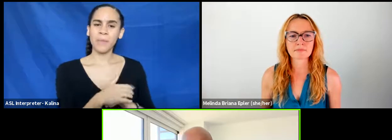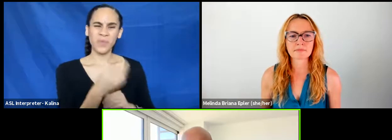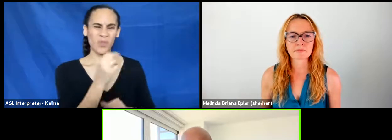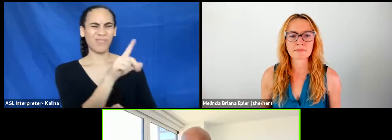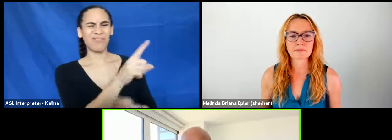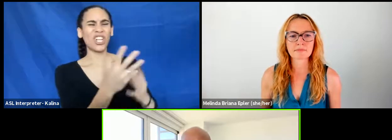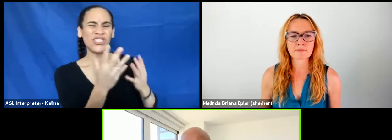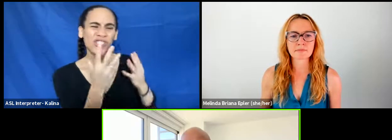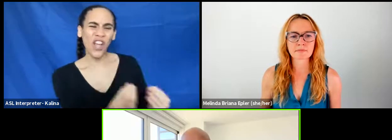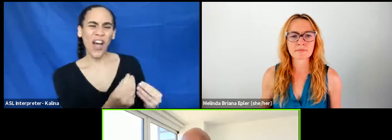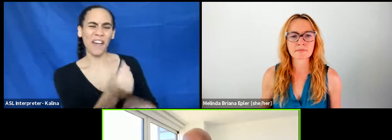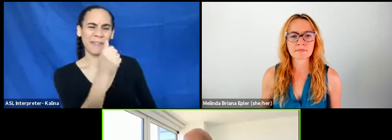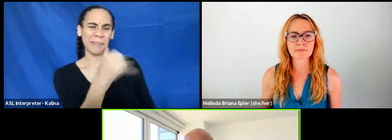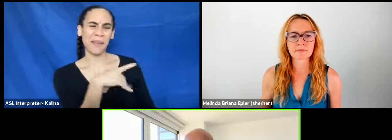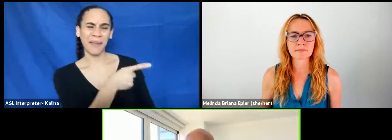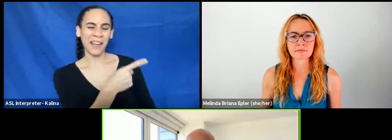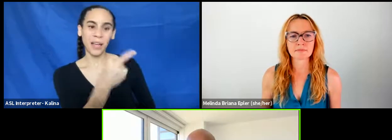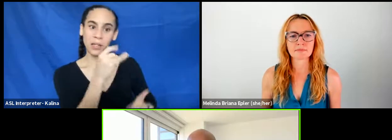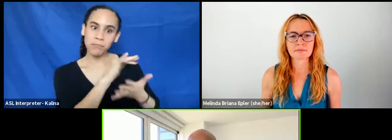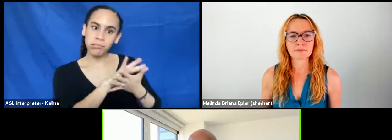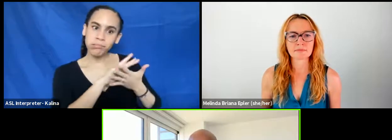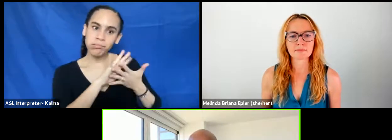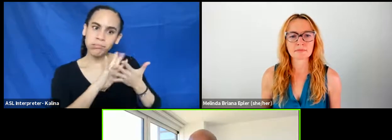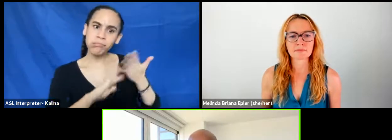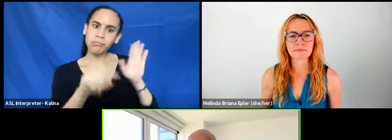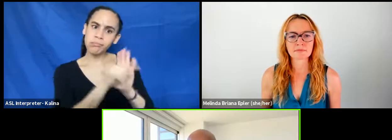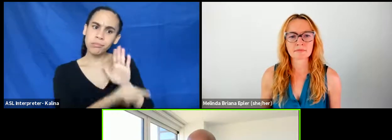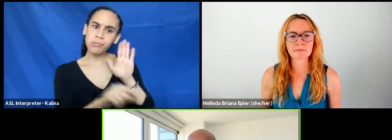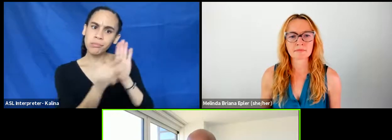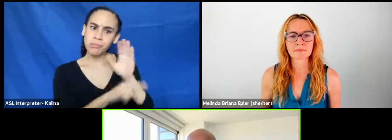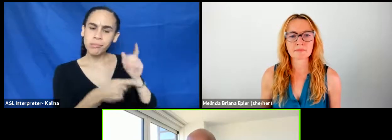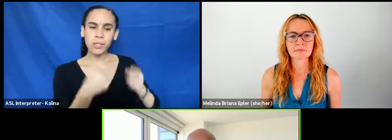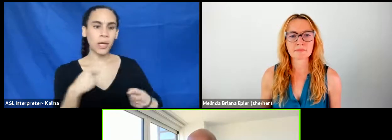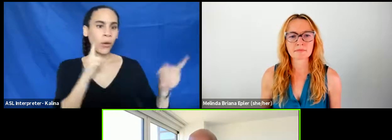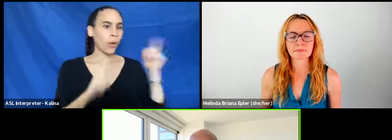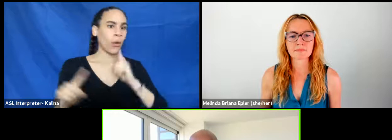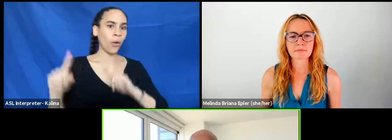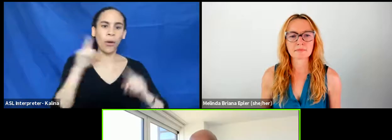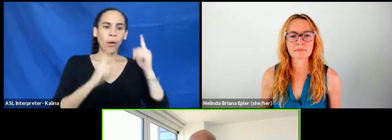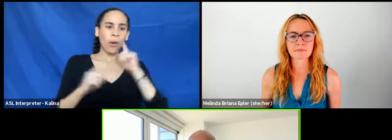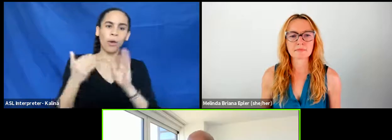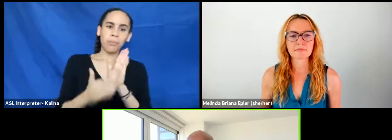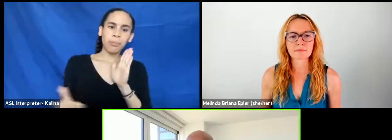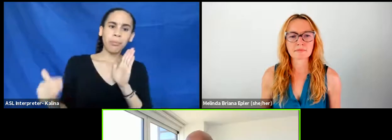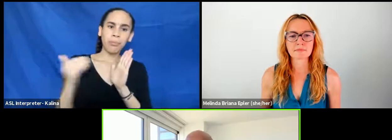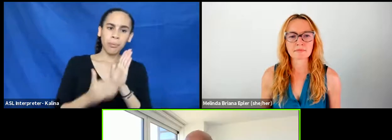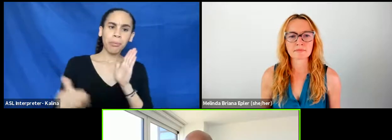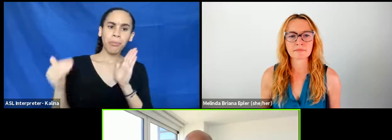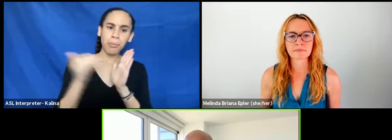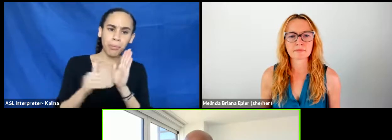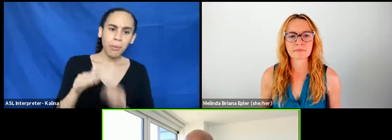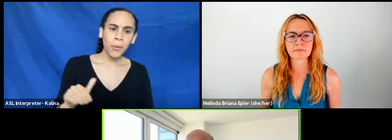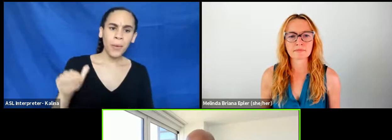soft, right? These are all things, we all heard, like I heard growing up,